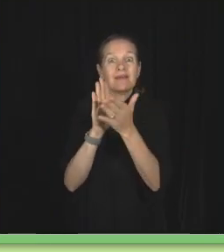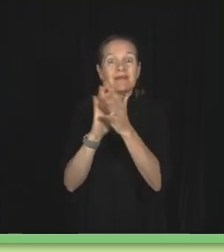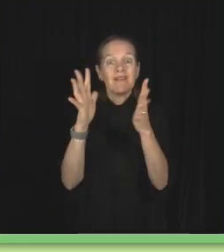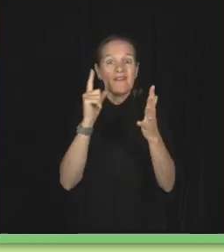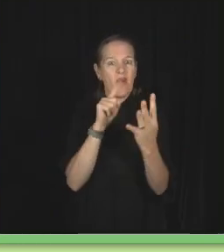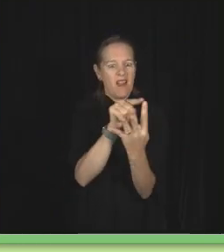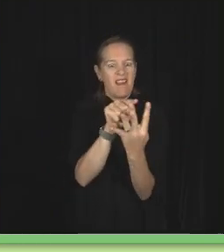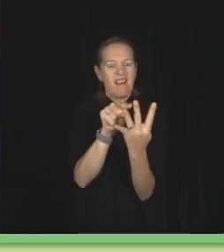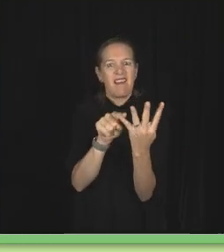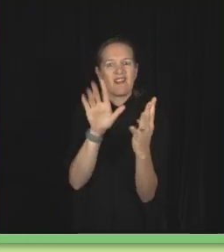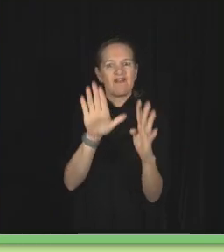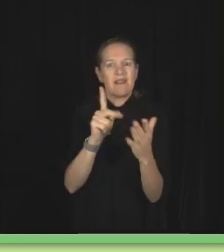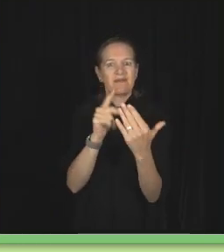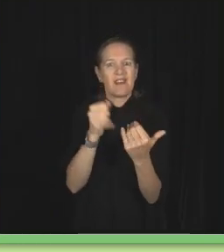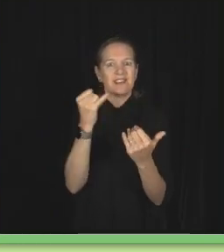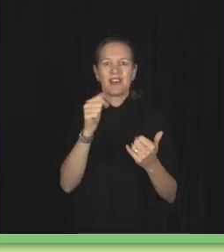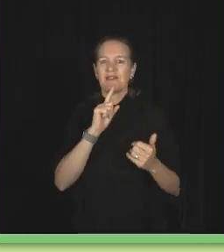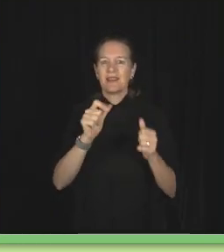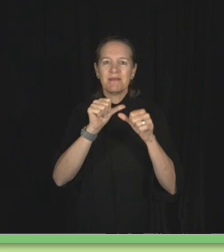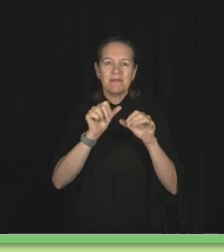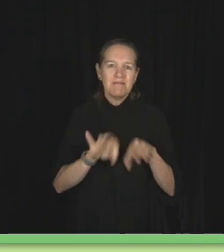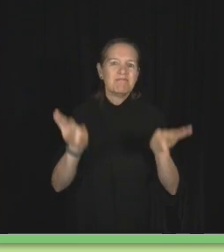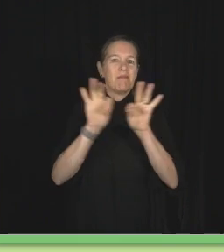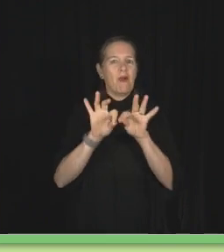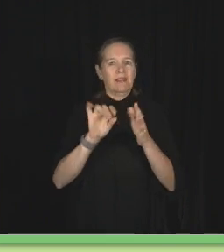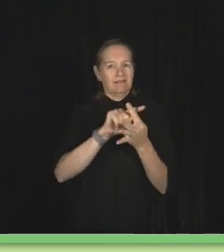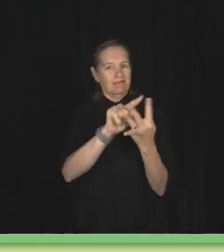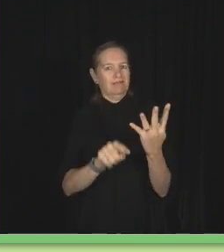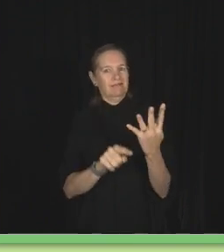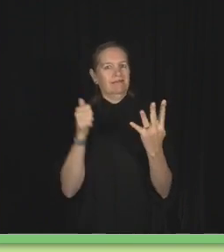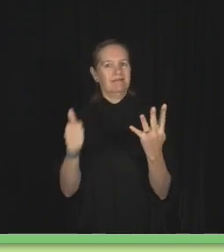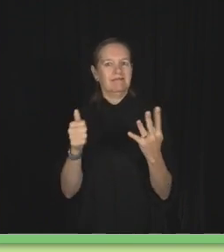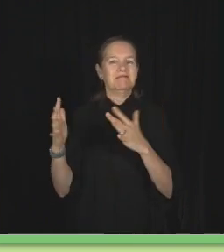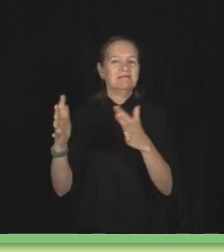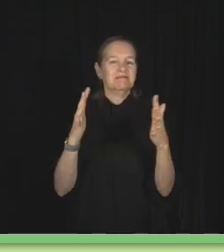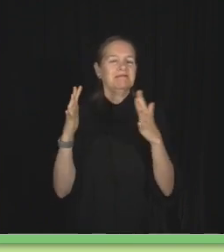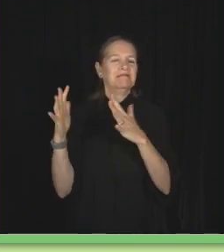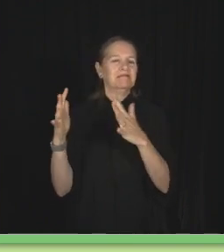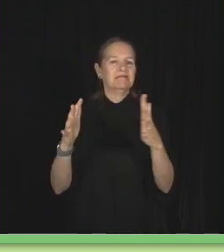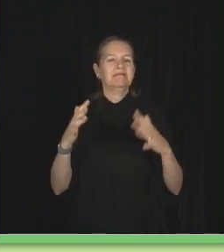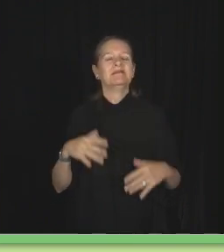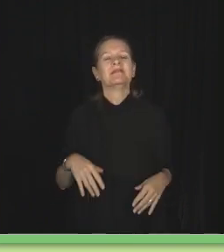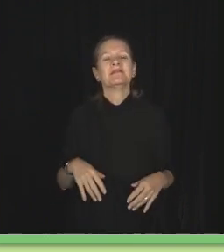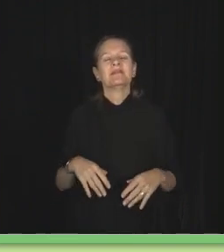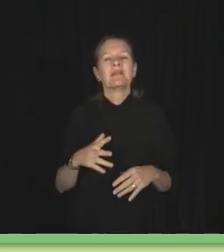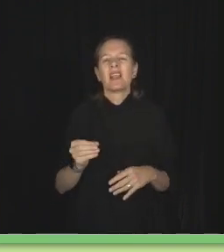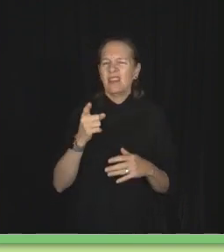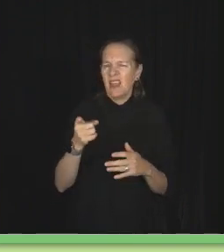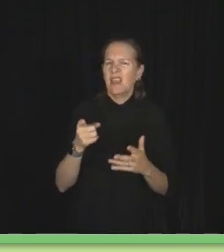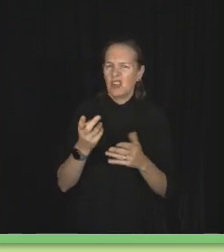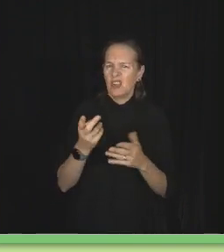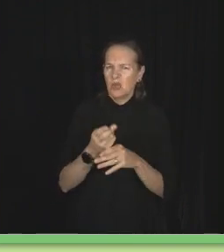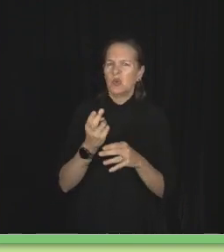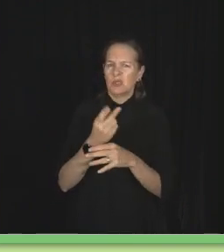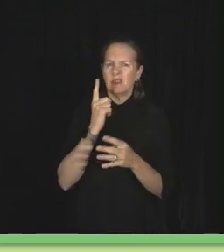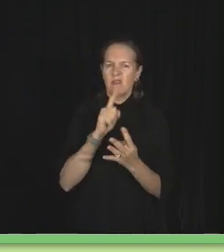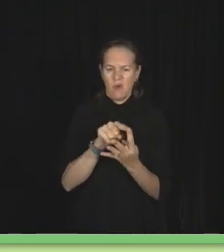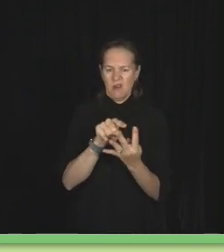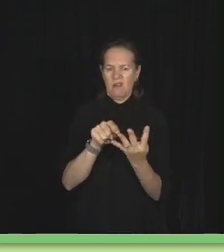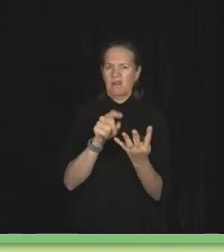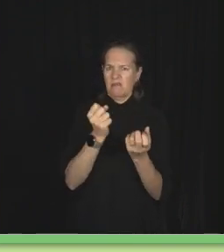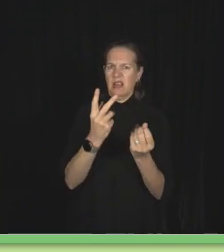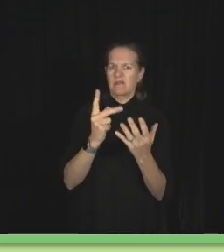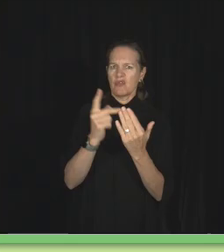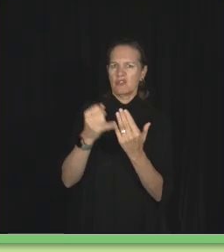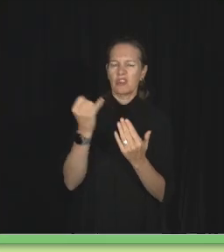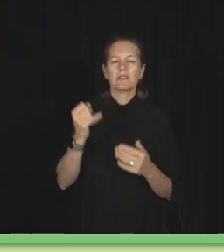to hit very, very important milestone and truly used to power a lot of large organizations out there. We had